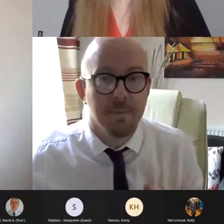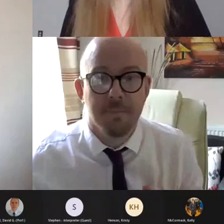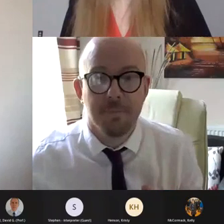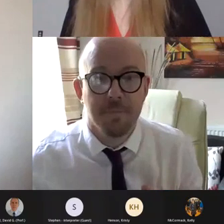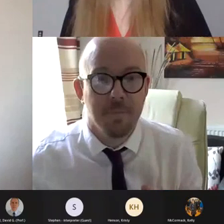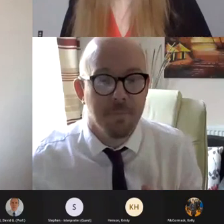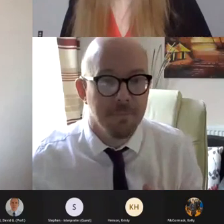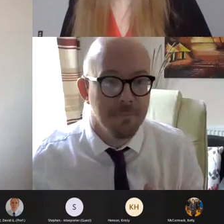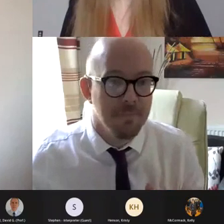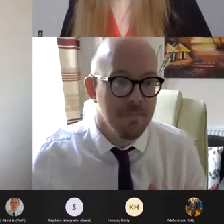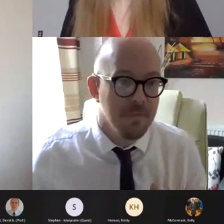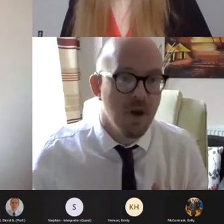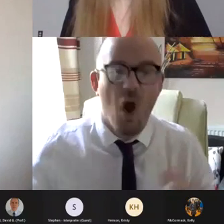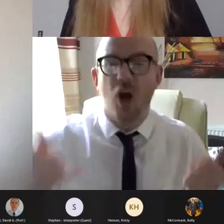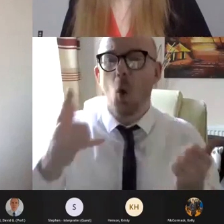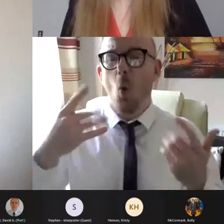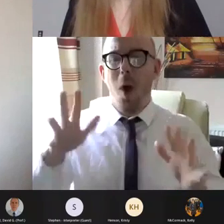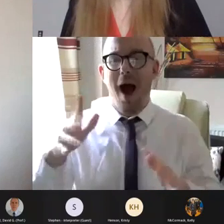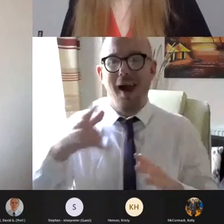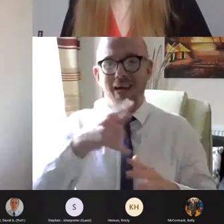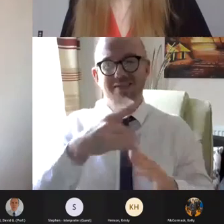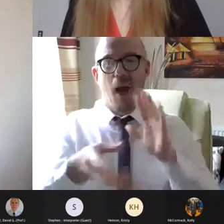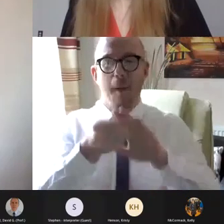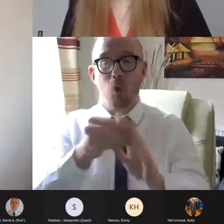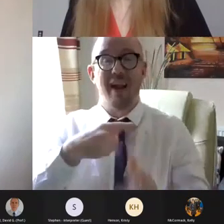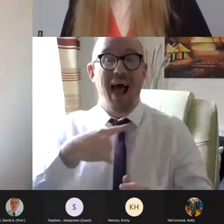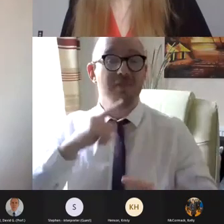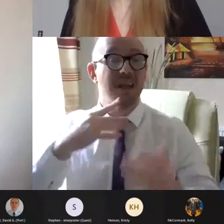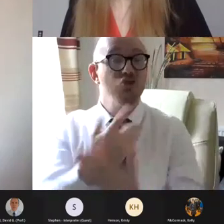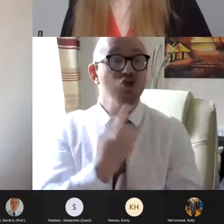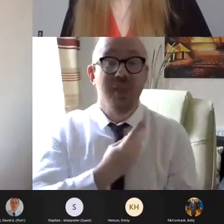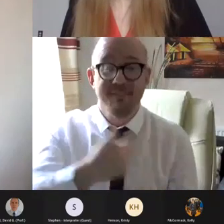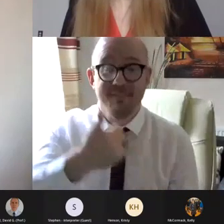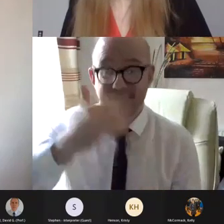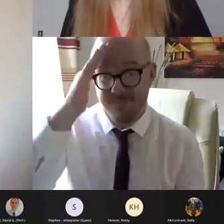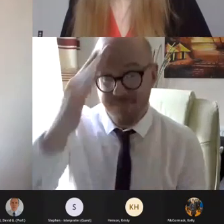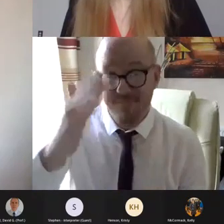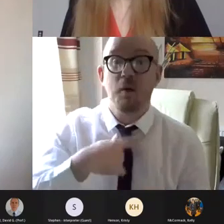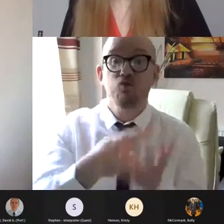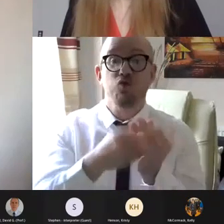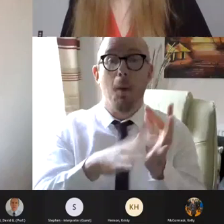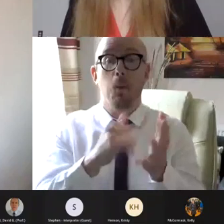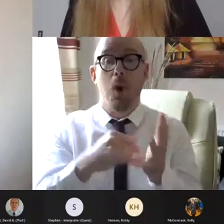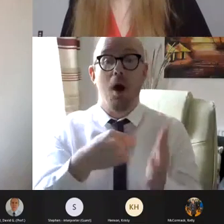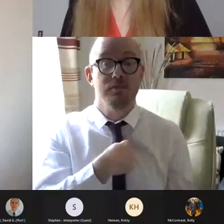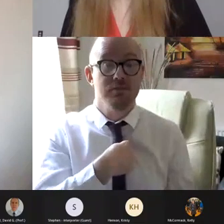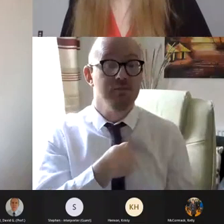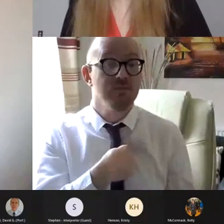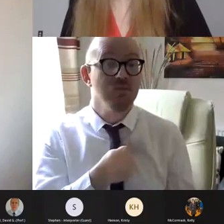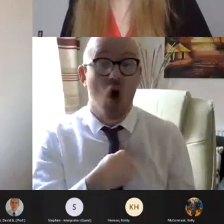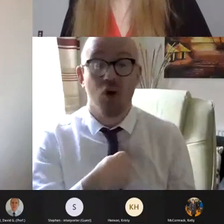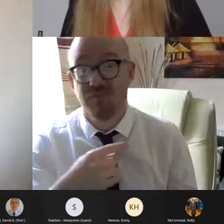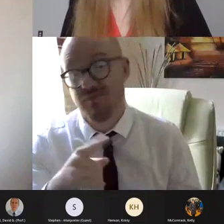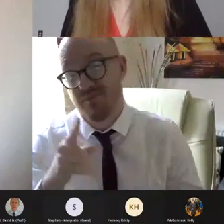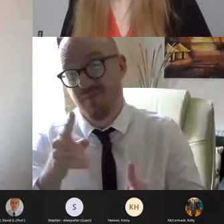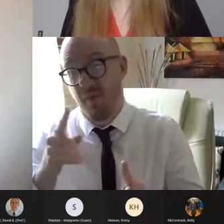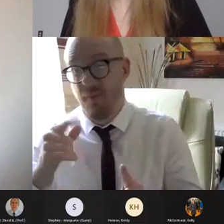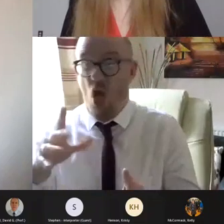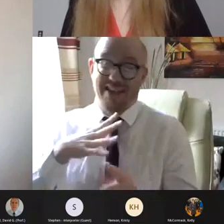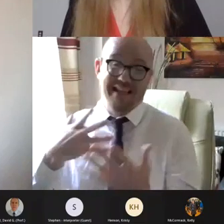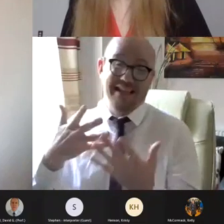It's uploading now, so hopefully any minute you should see it. And whilst it's uploading, I thought I'll take the time to introduce myself.